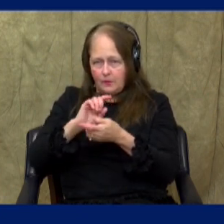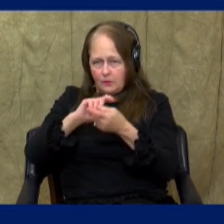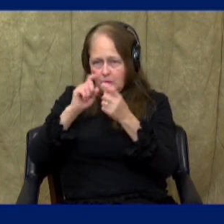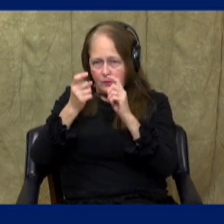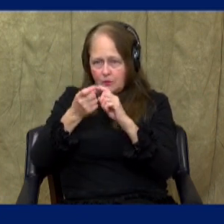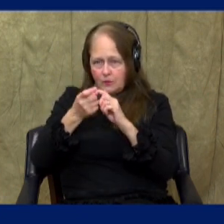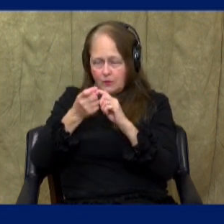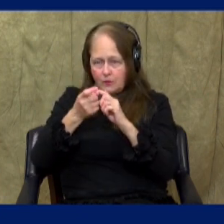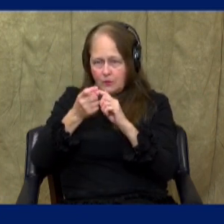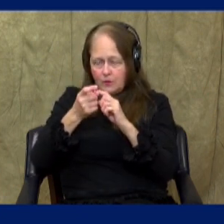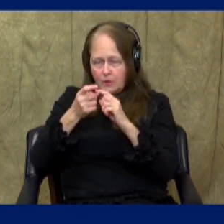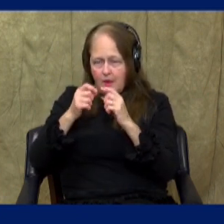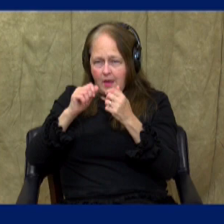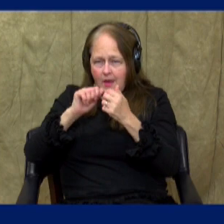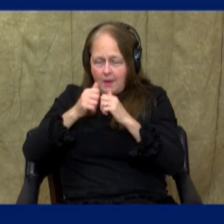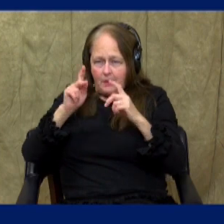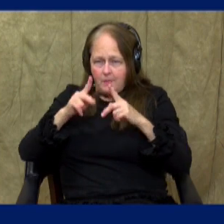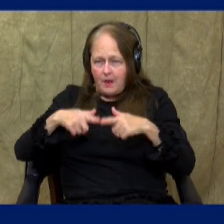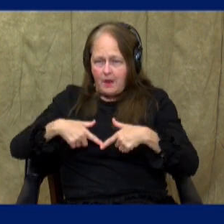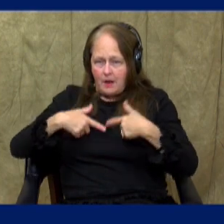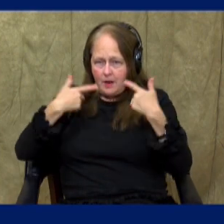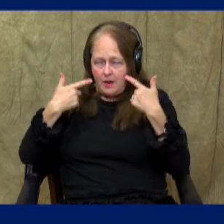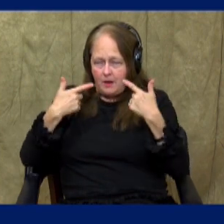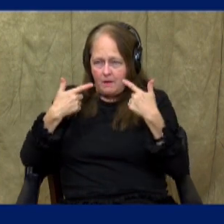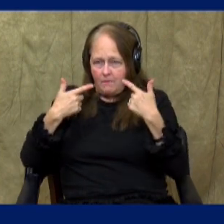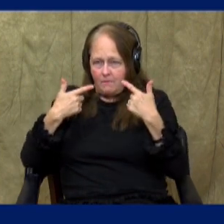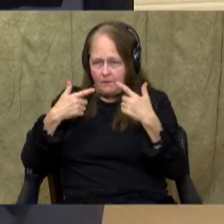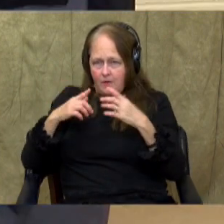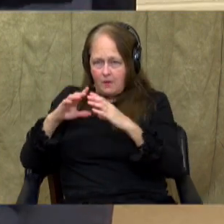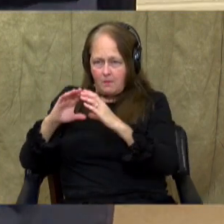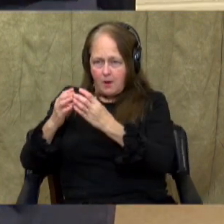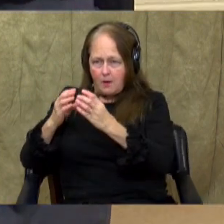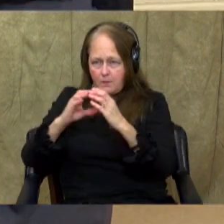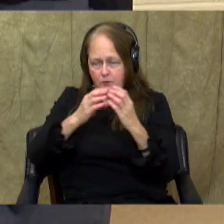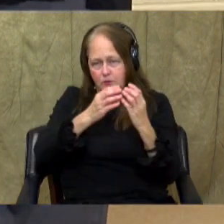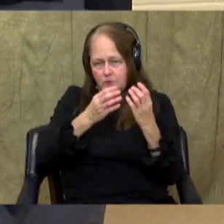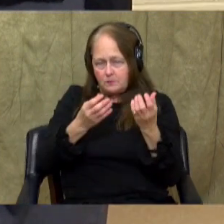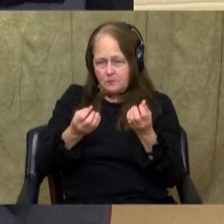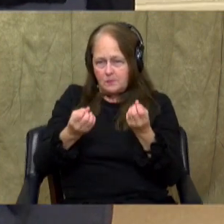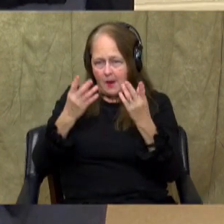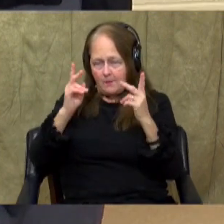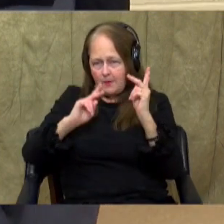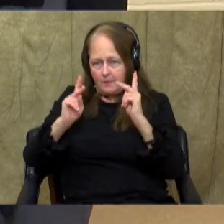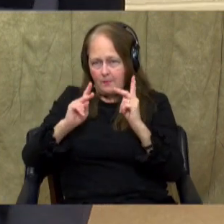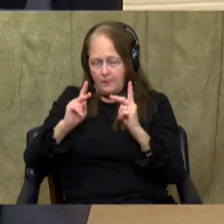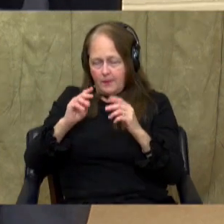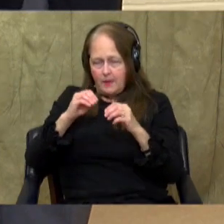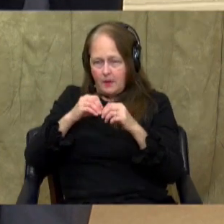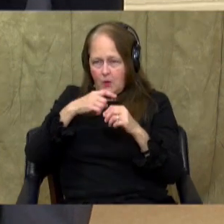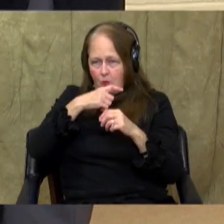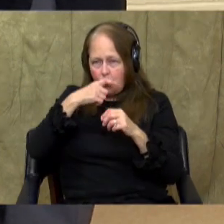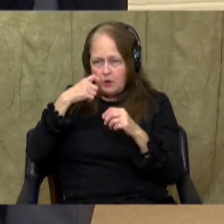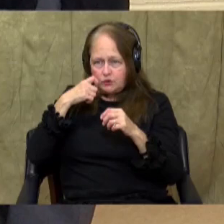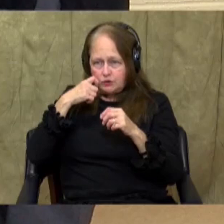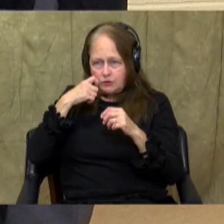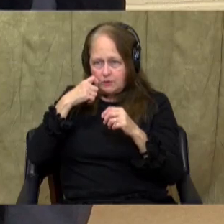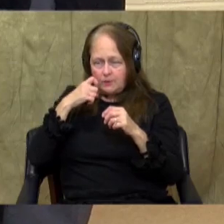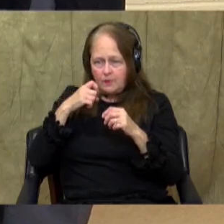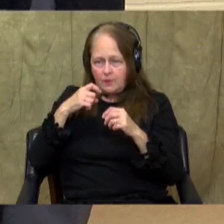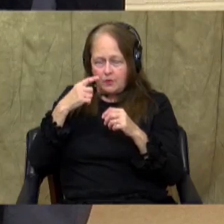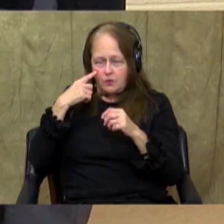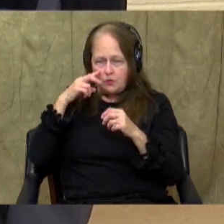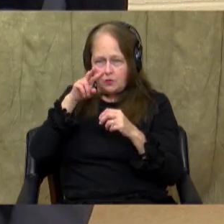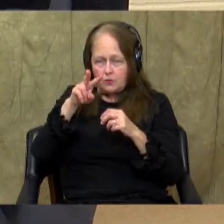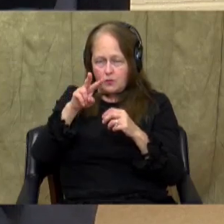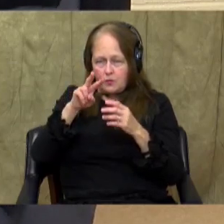to a population density map. Last week we looked at one of these when we were in the region of Russia and the Eurasian republics. Now let's take a